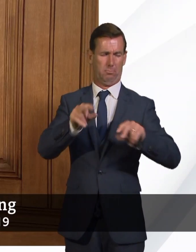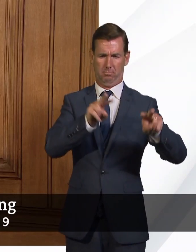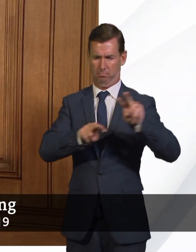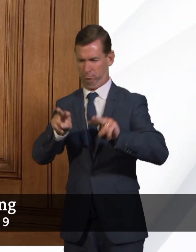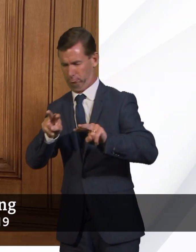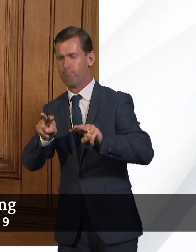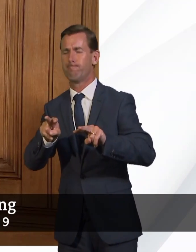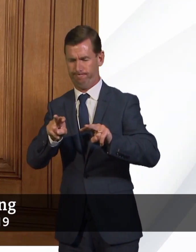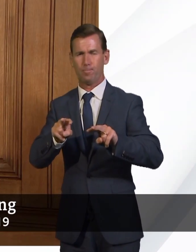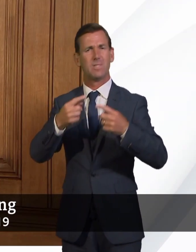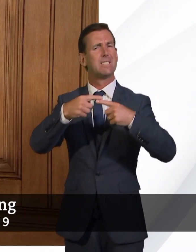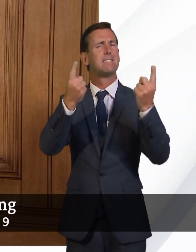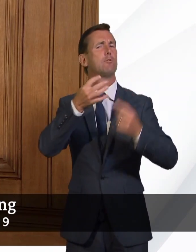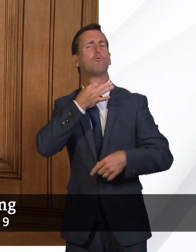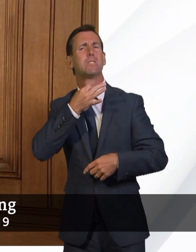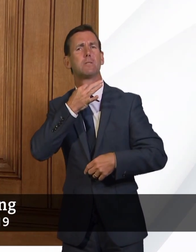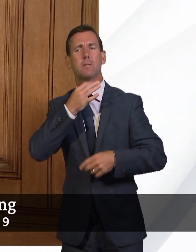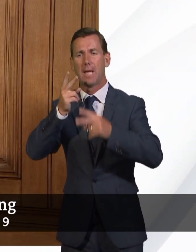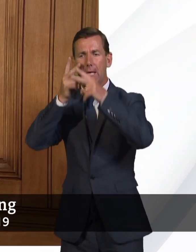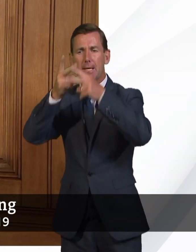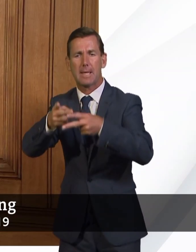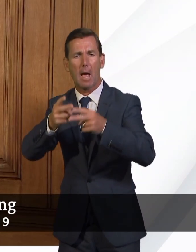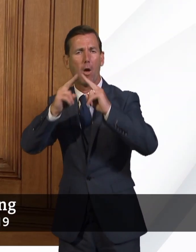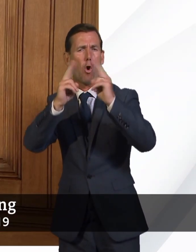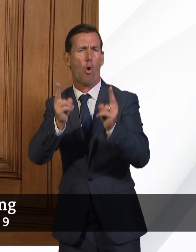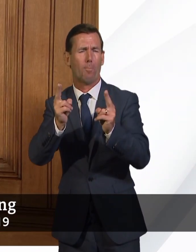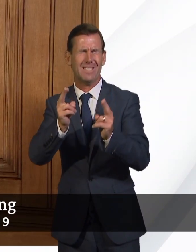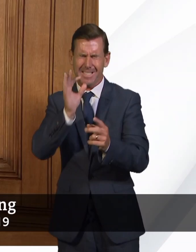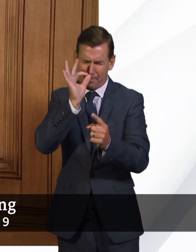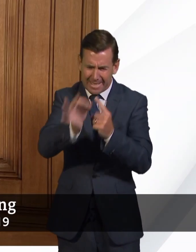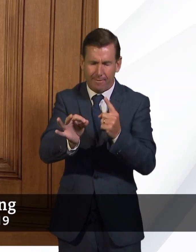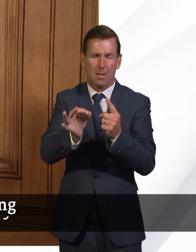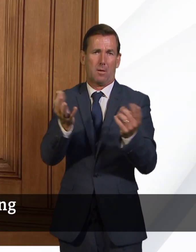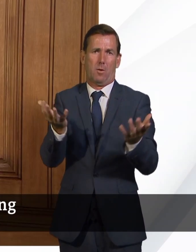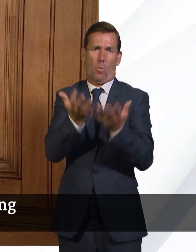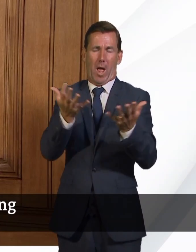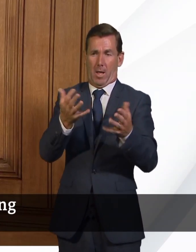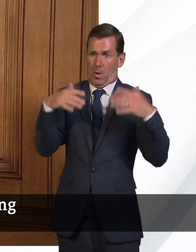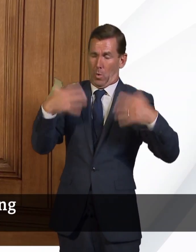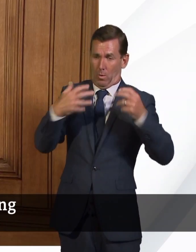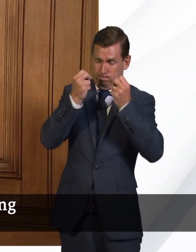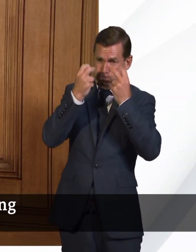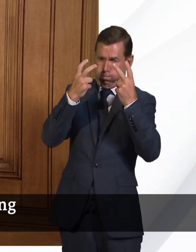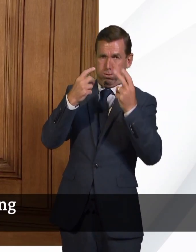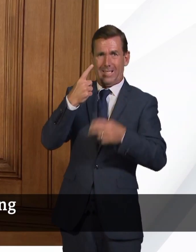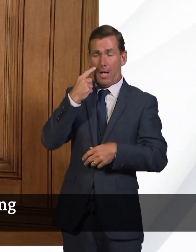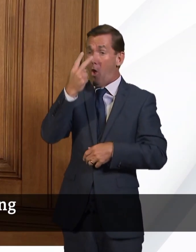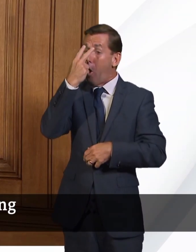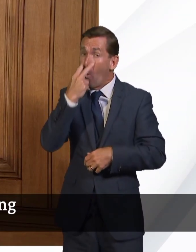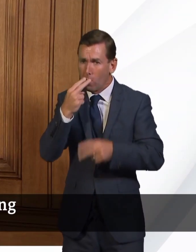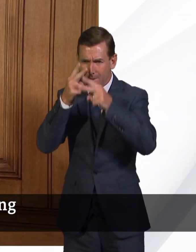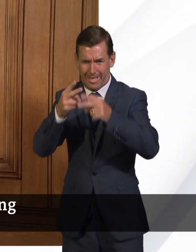different elements of risk were there, so care homes, and particularly a very, very stark variation in risk for the